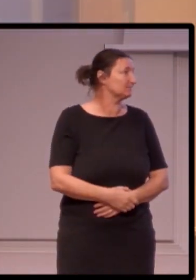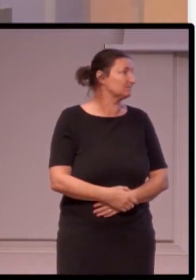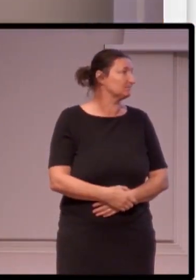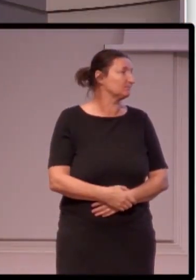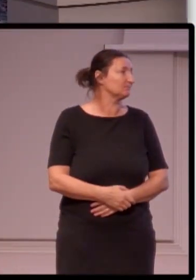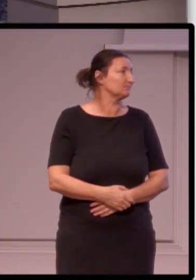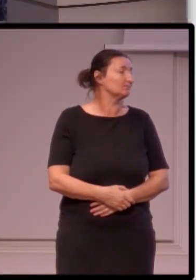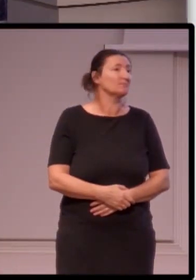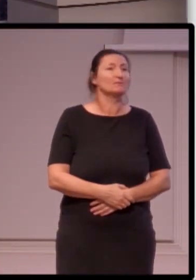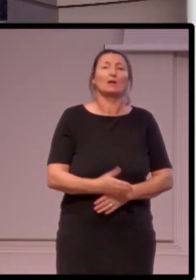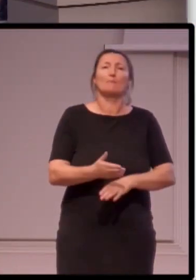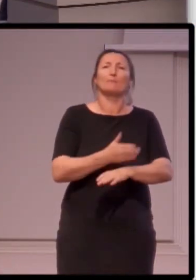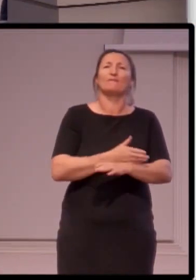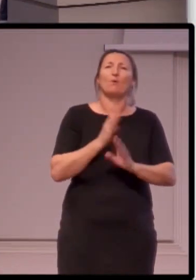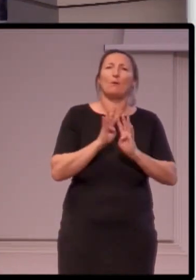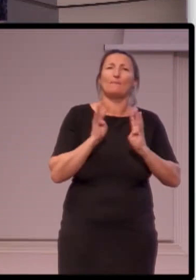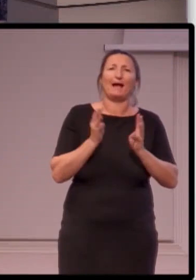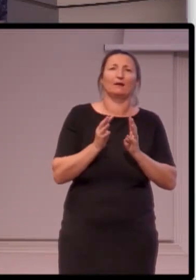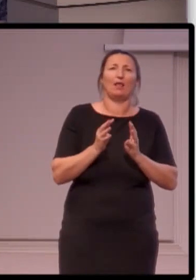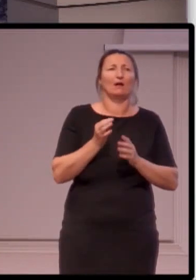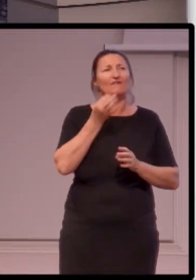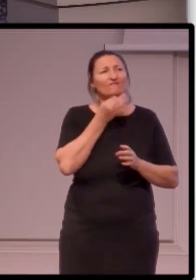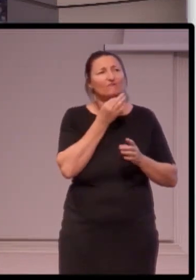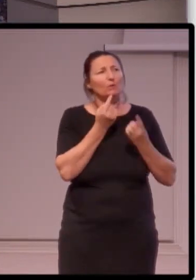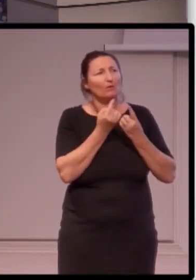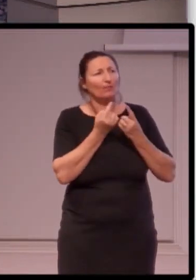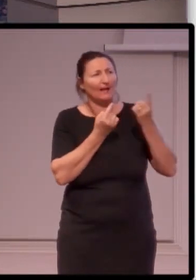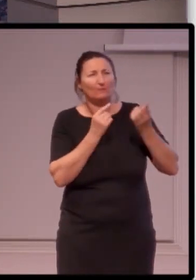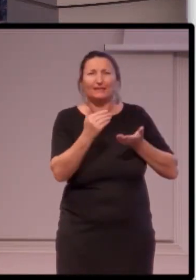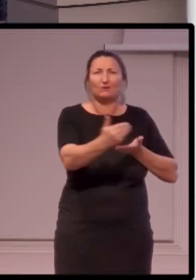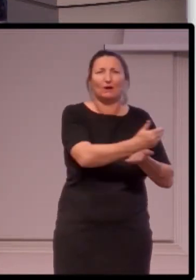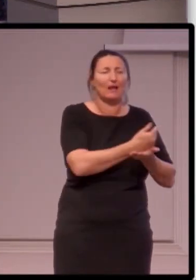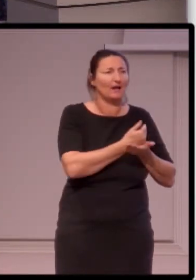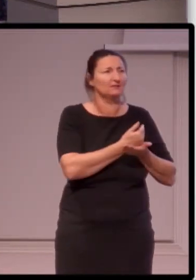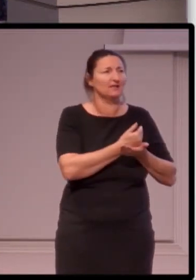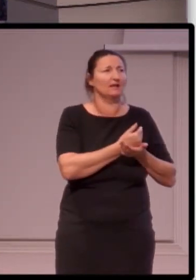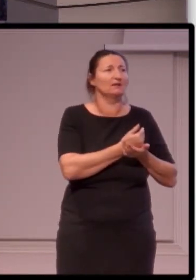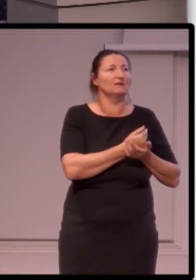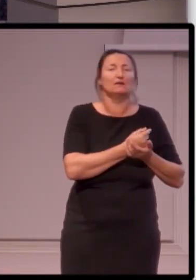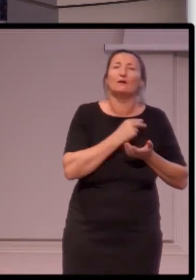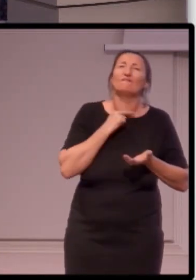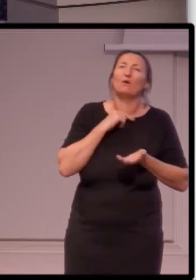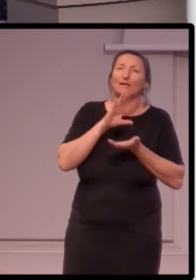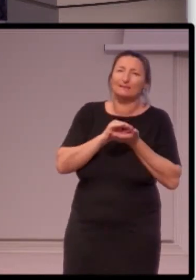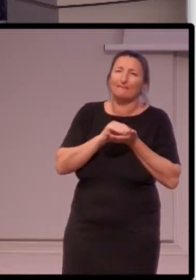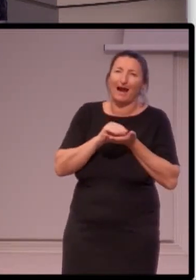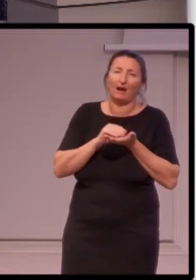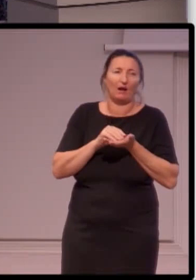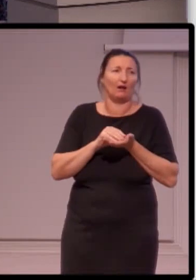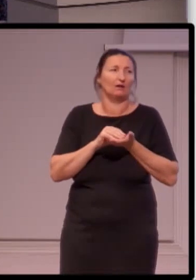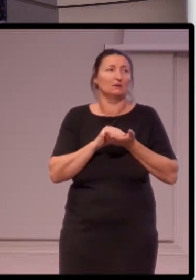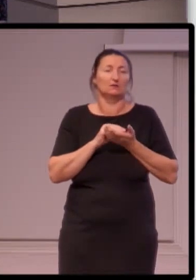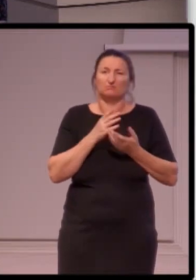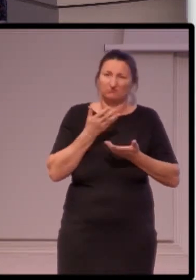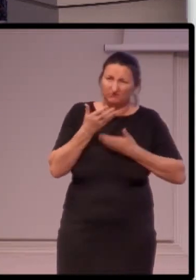Just briefly before we go into the panel, there was a few bits that we've been collecting in our voice bank of children and young people and what they think